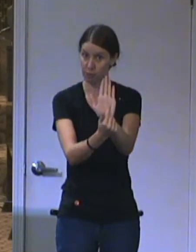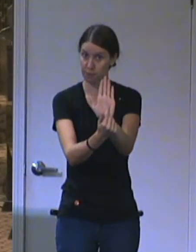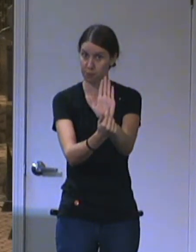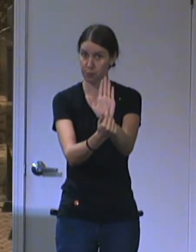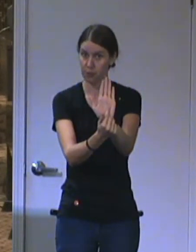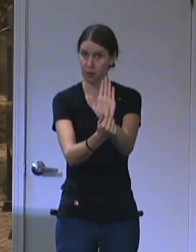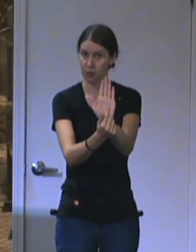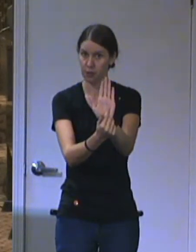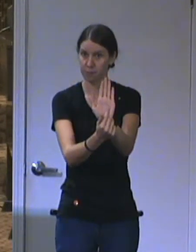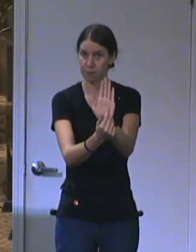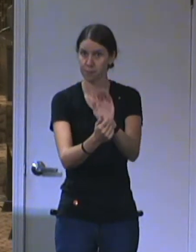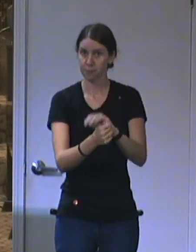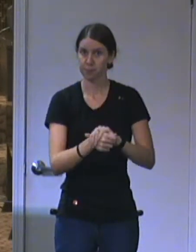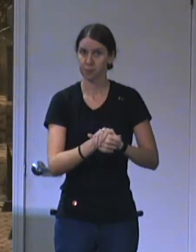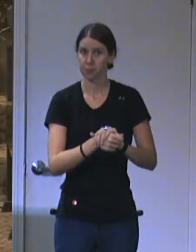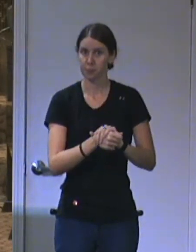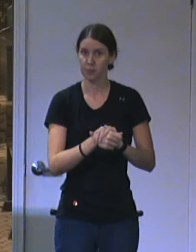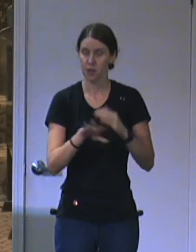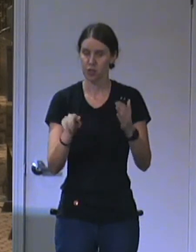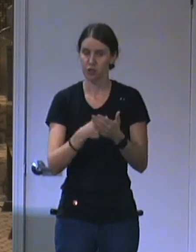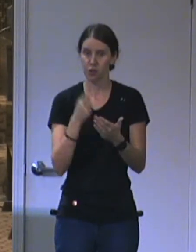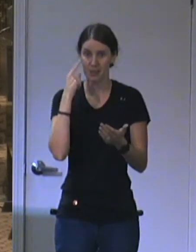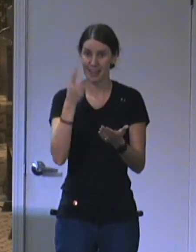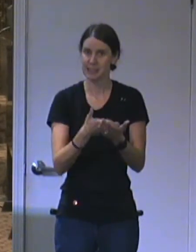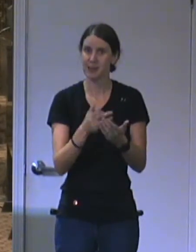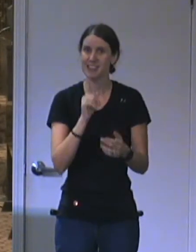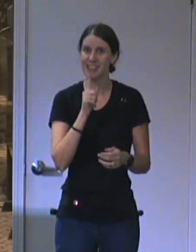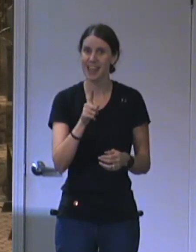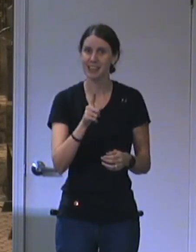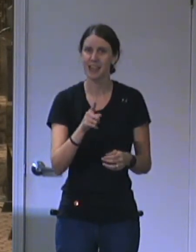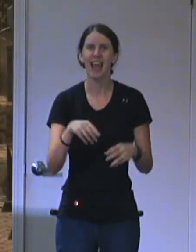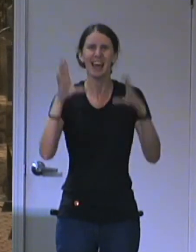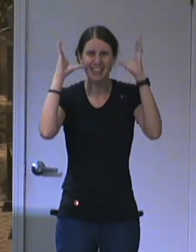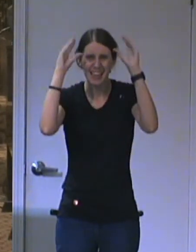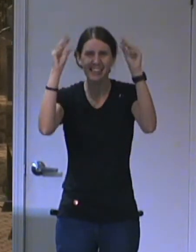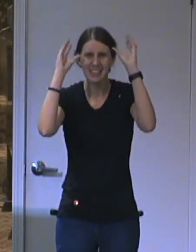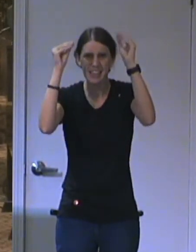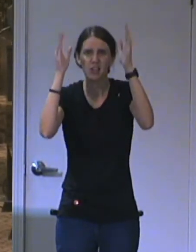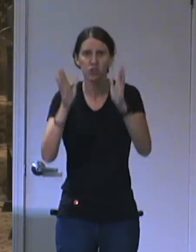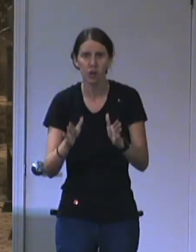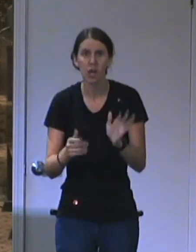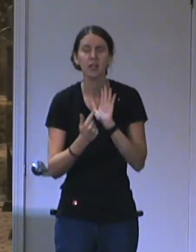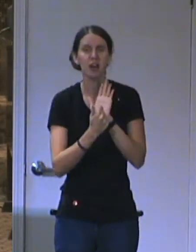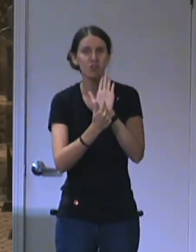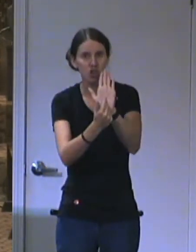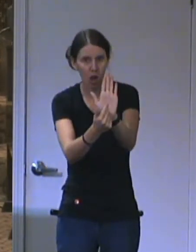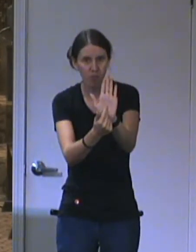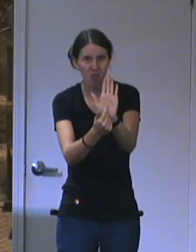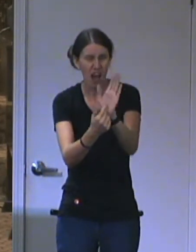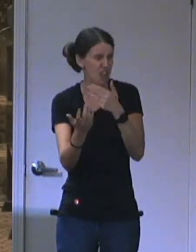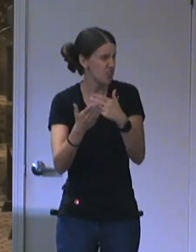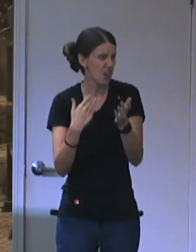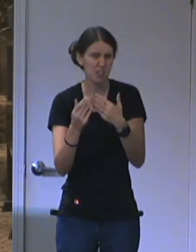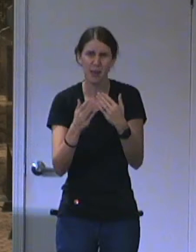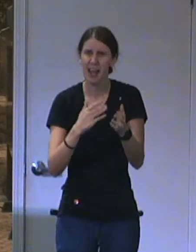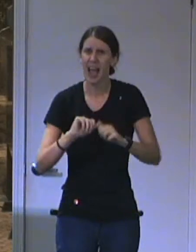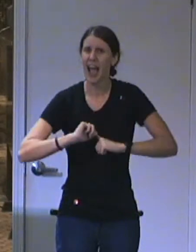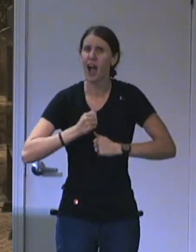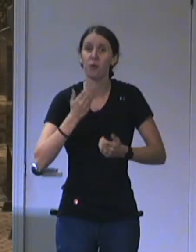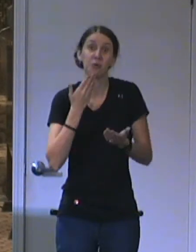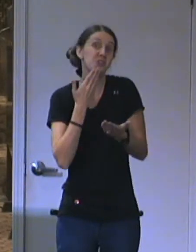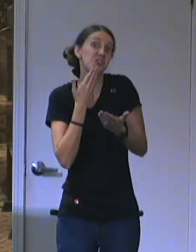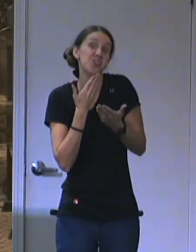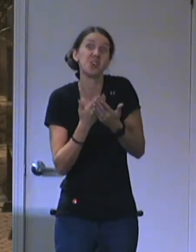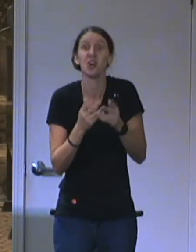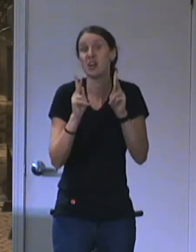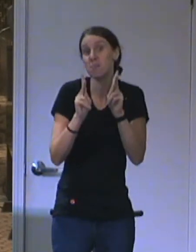And the whole point, according to the New Testament, is it's a schoolmaster. It shows you, no matter how good you think you are,